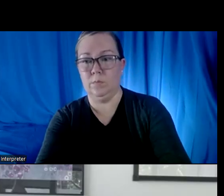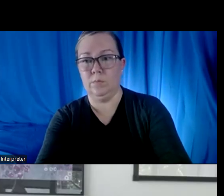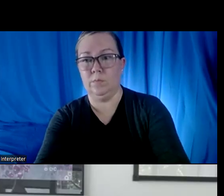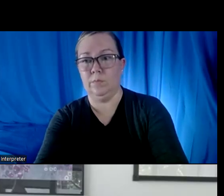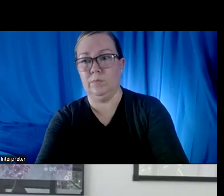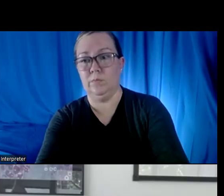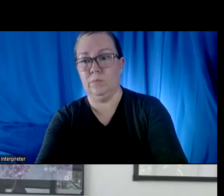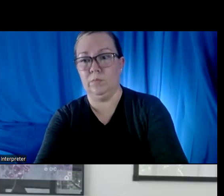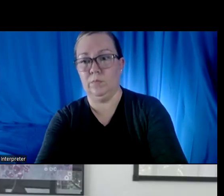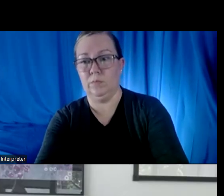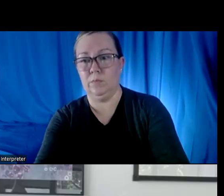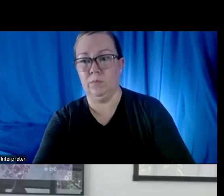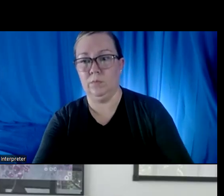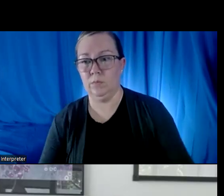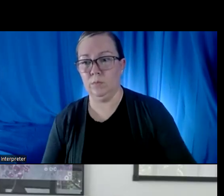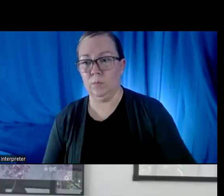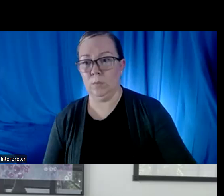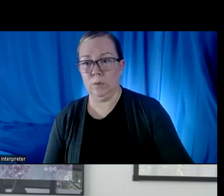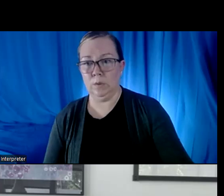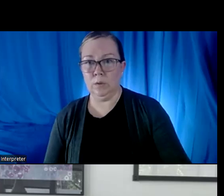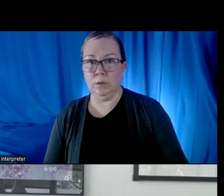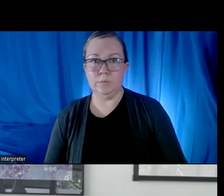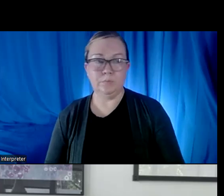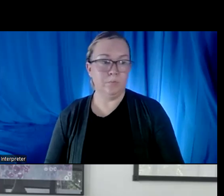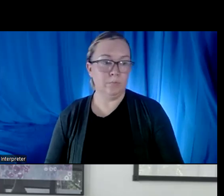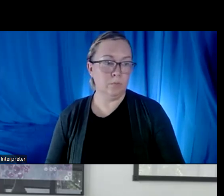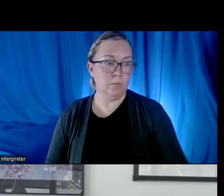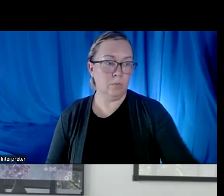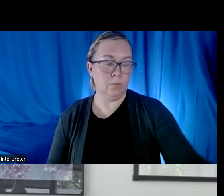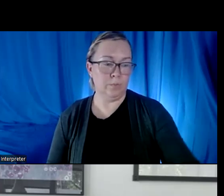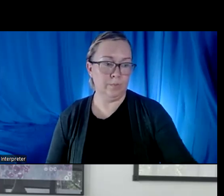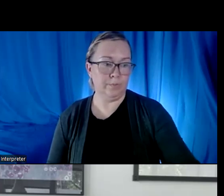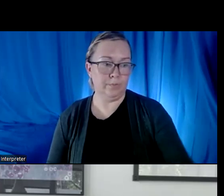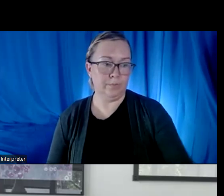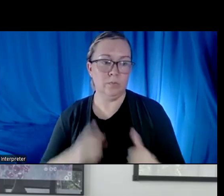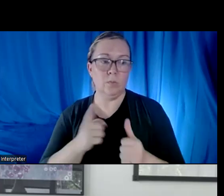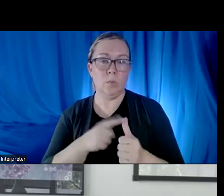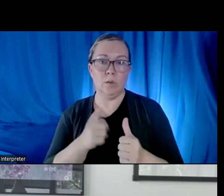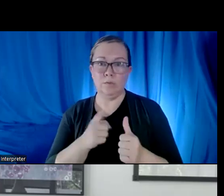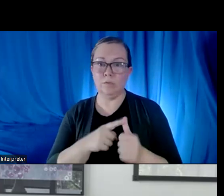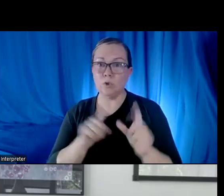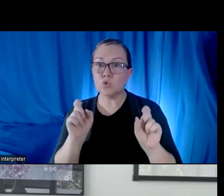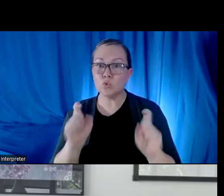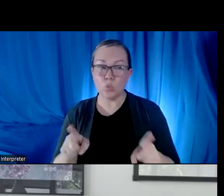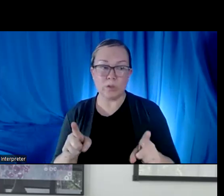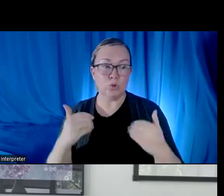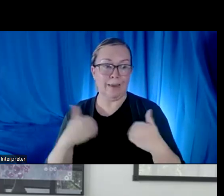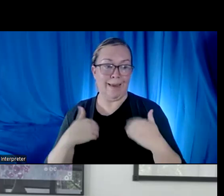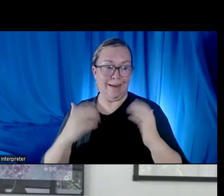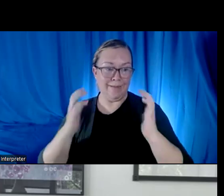I have two questions really. The first is I have a customer who